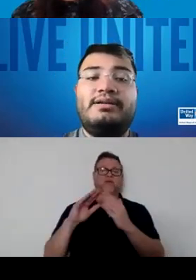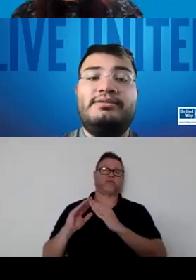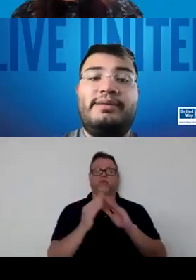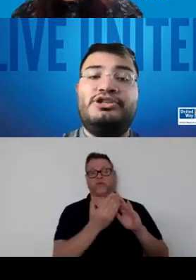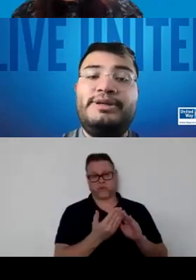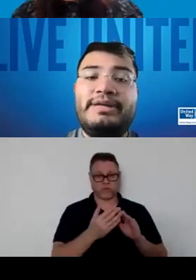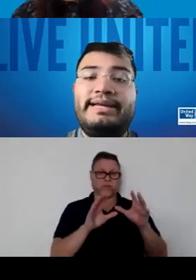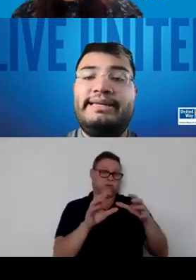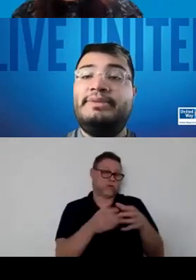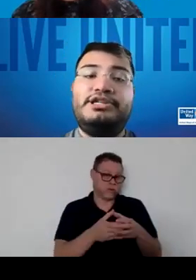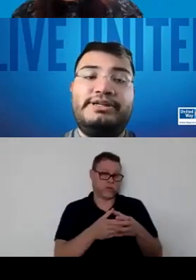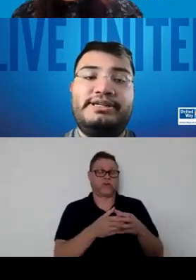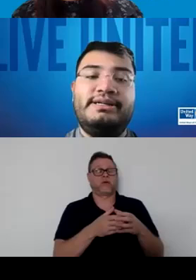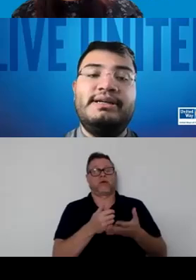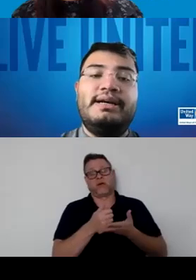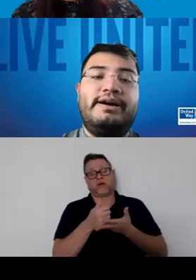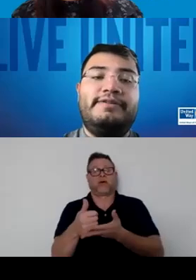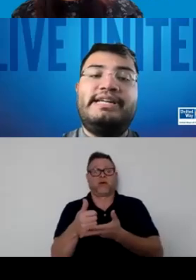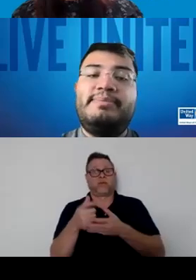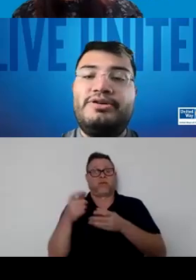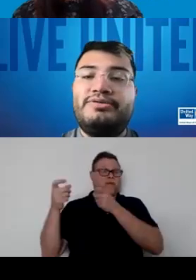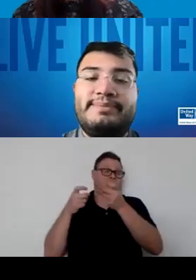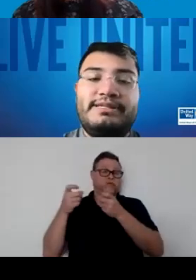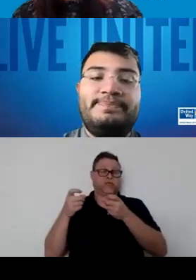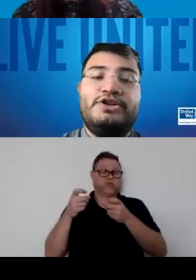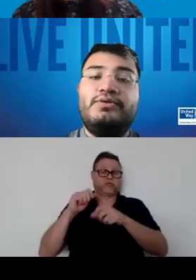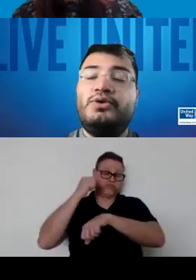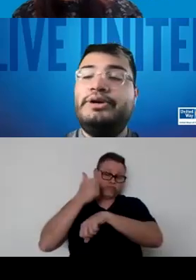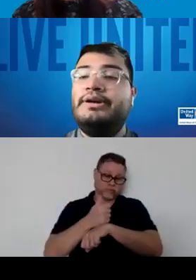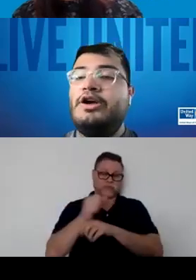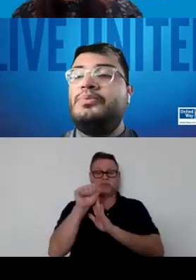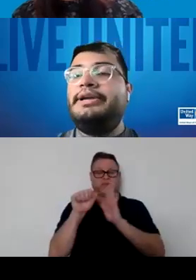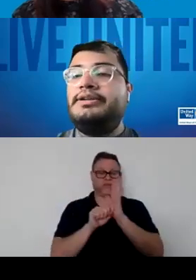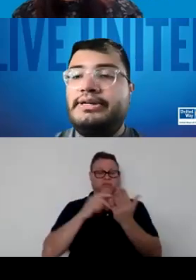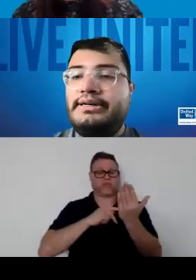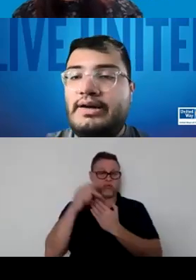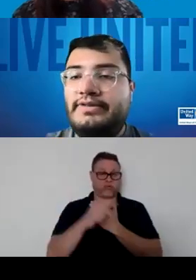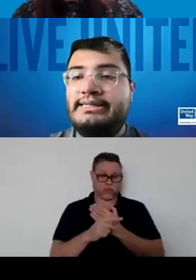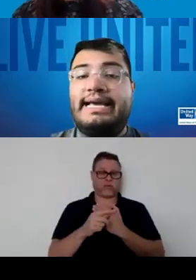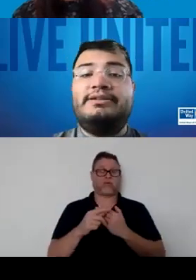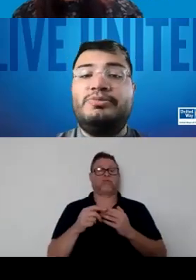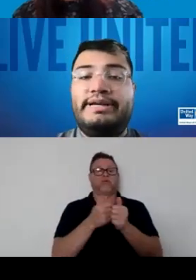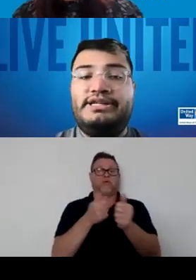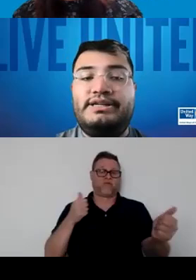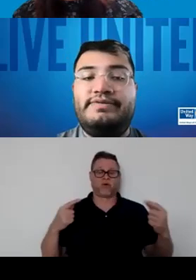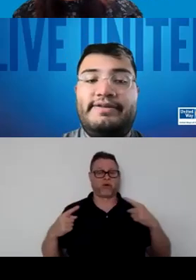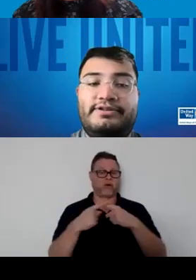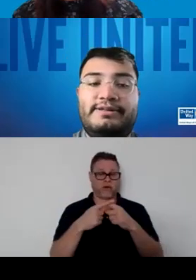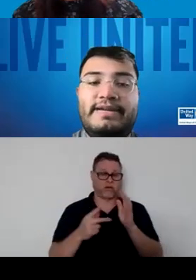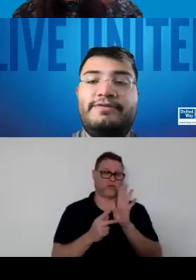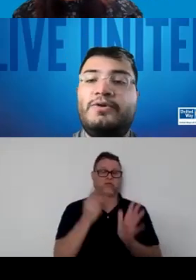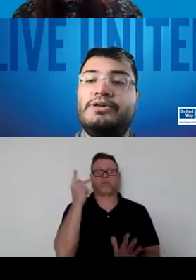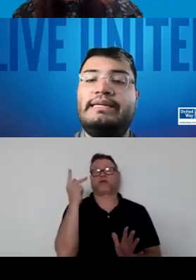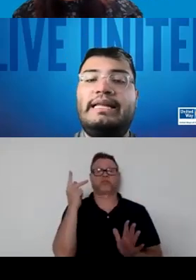cabinets can also help streamline the administration of state programs to avoid regulatory conflicts and duplication of